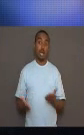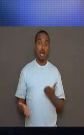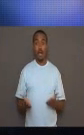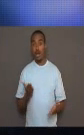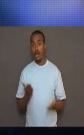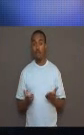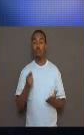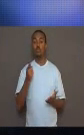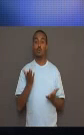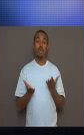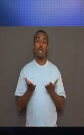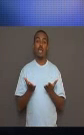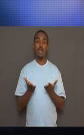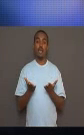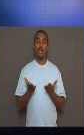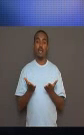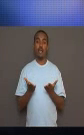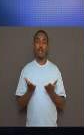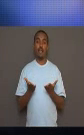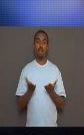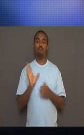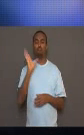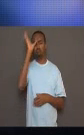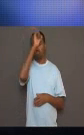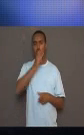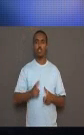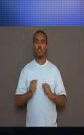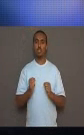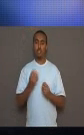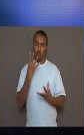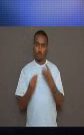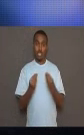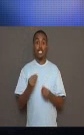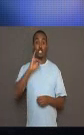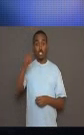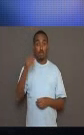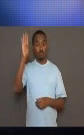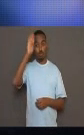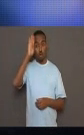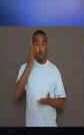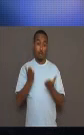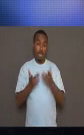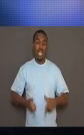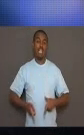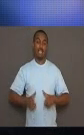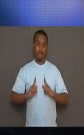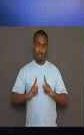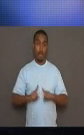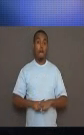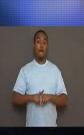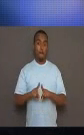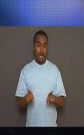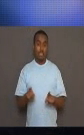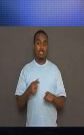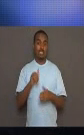Perhaps you made a much more dramatic guess and said, "James Bond might live, but